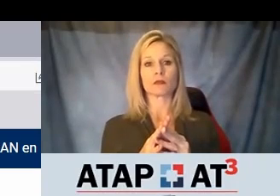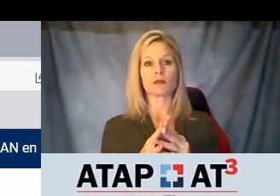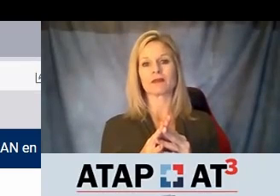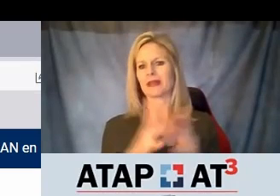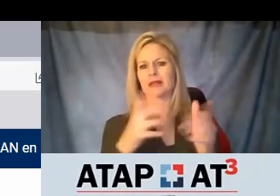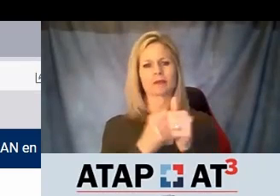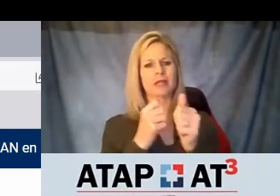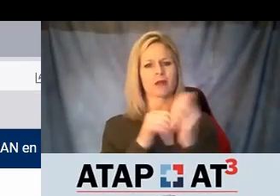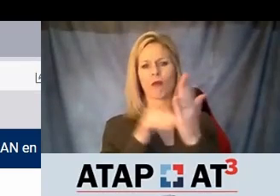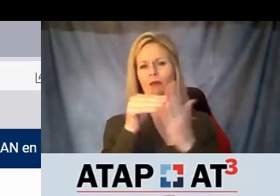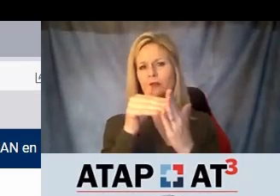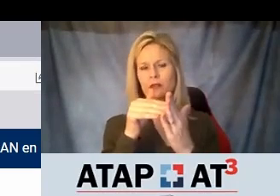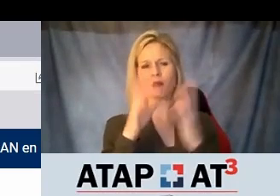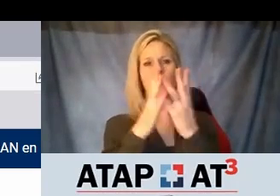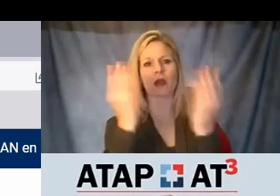of information.